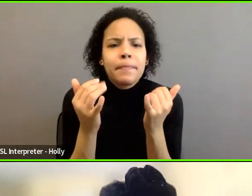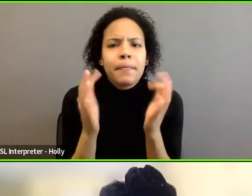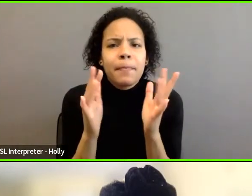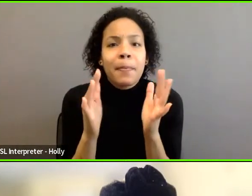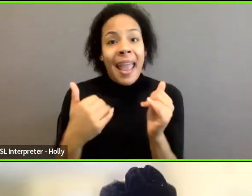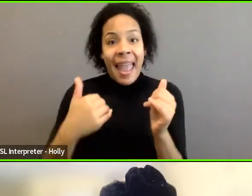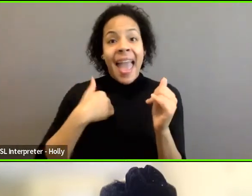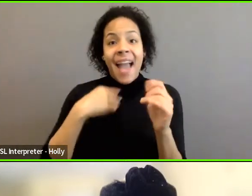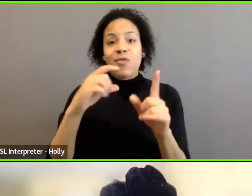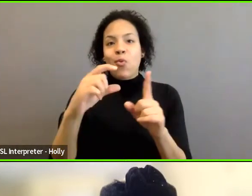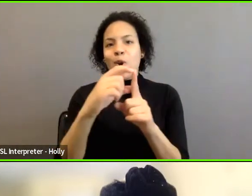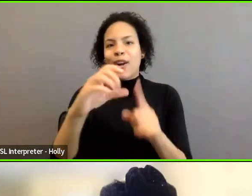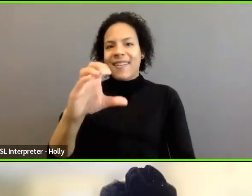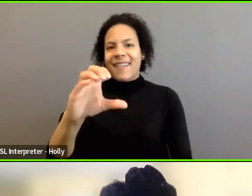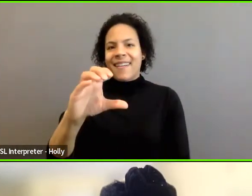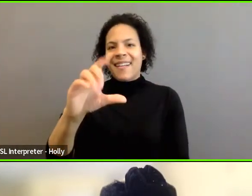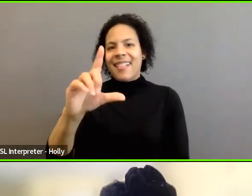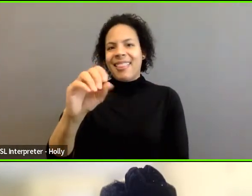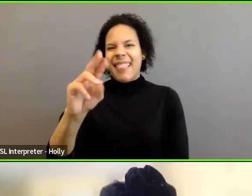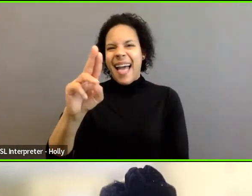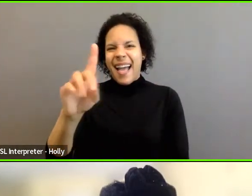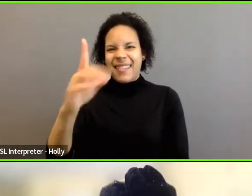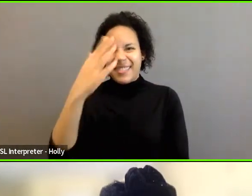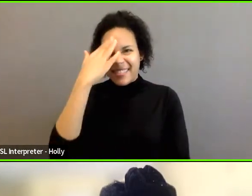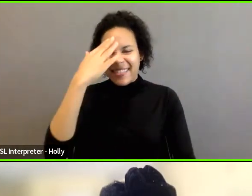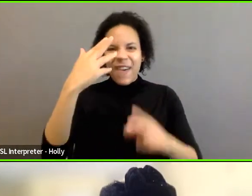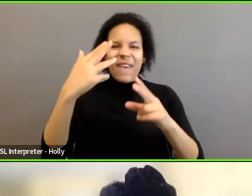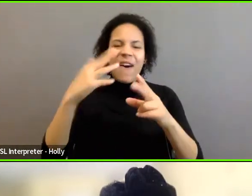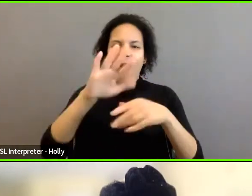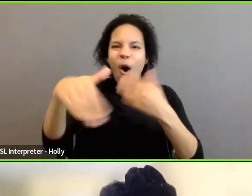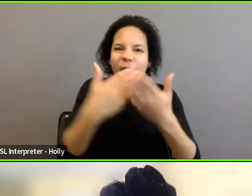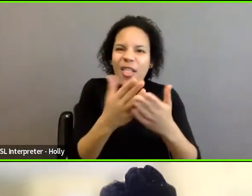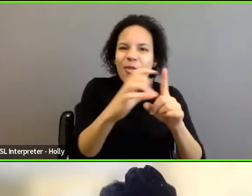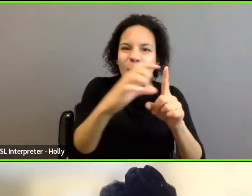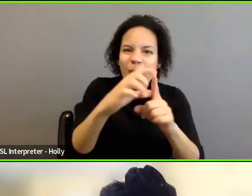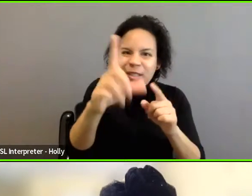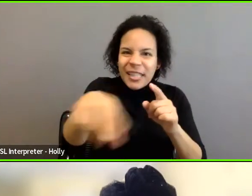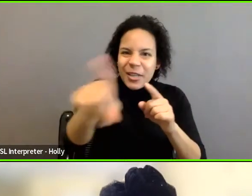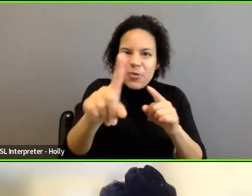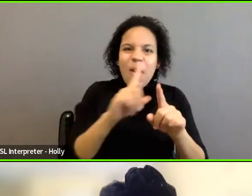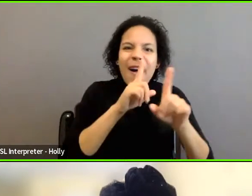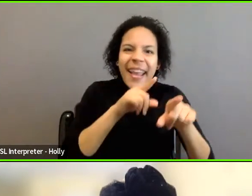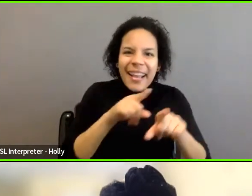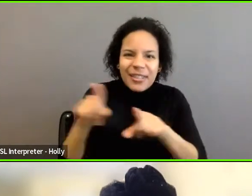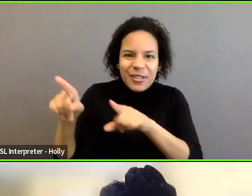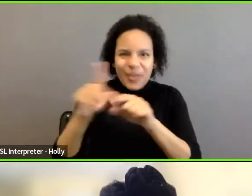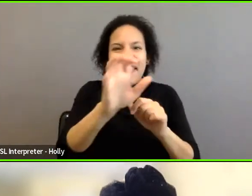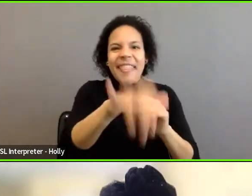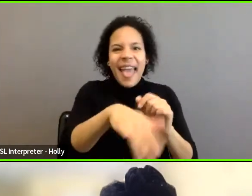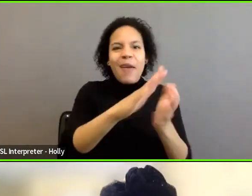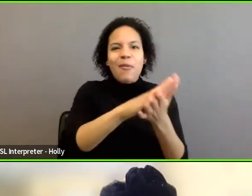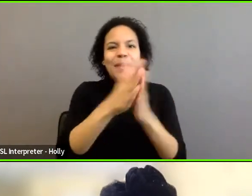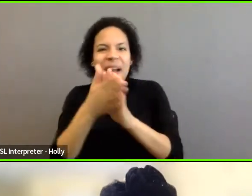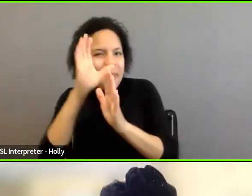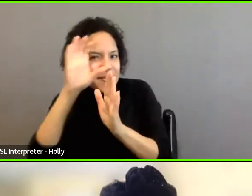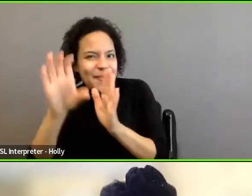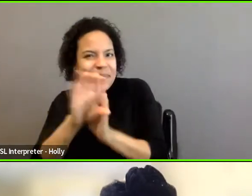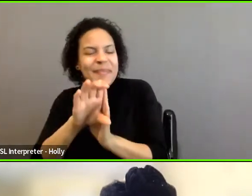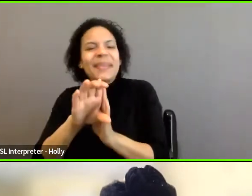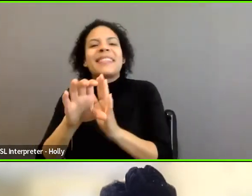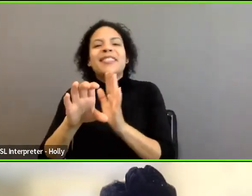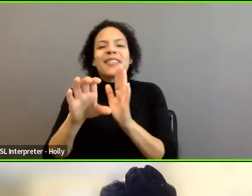case you're interested. It has been downloaded. So thank you, Dr. Shaw. For doing that, and thank you,